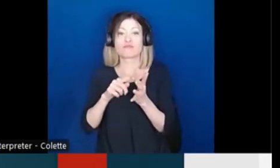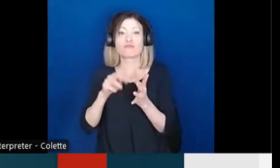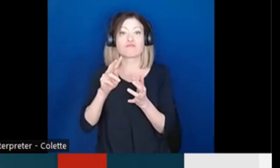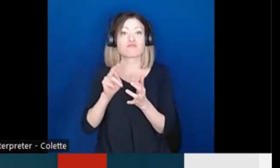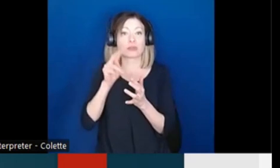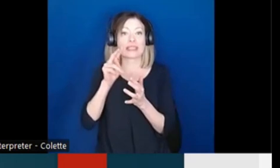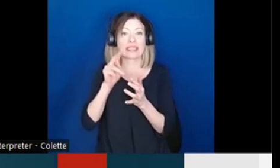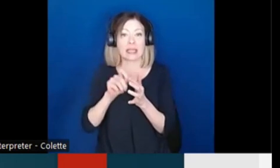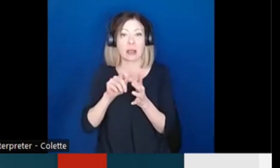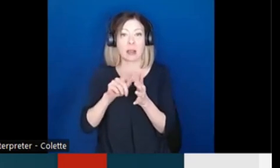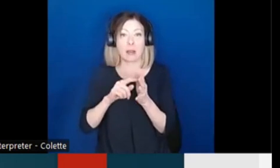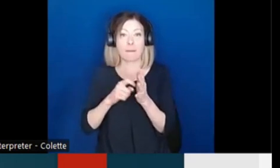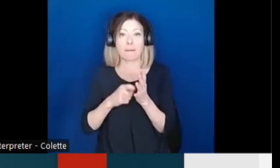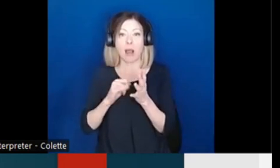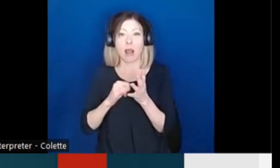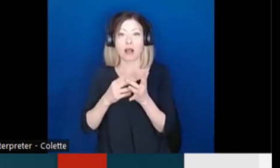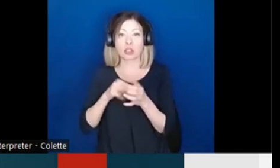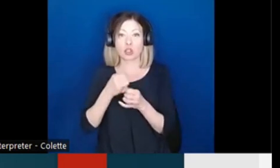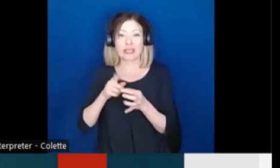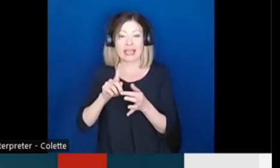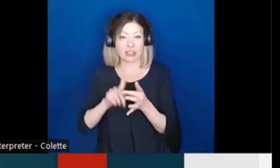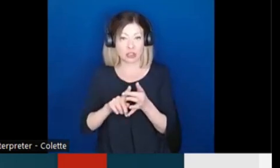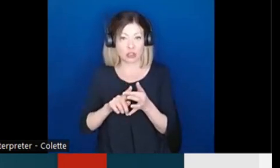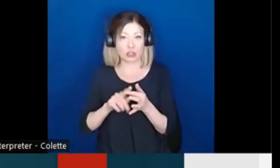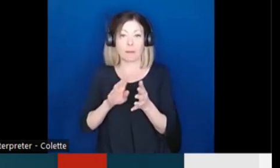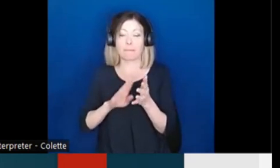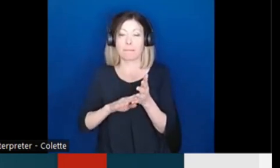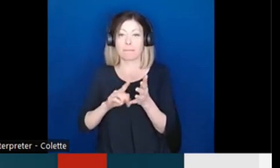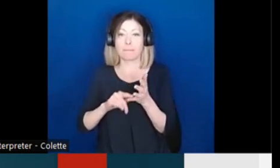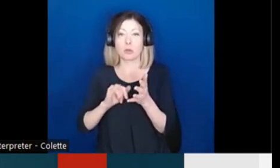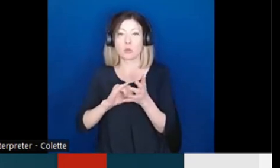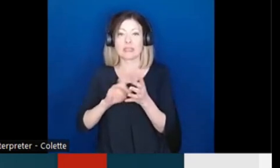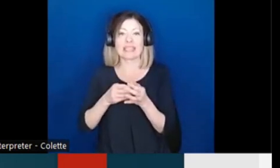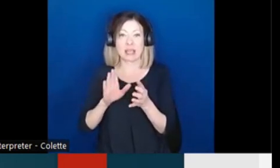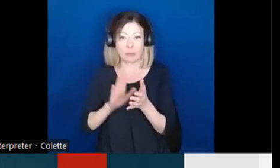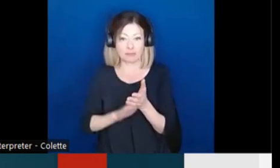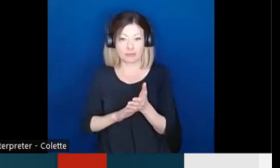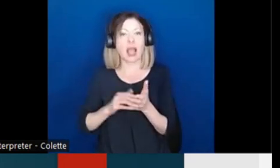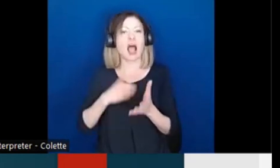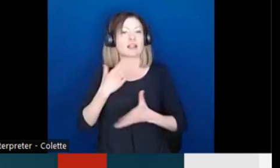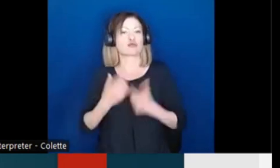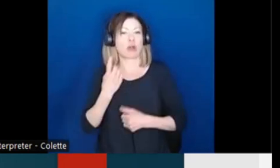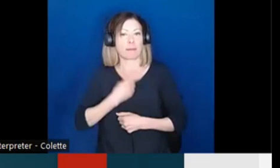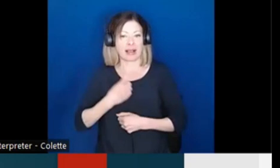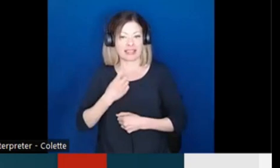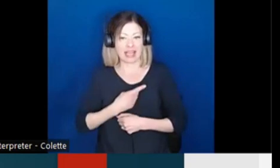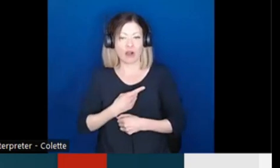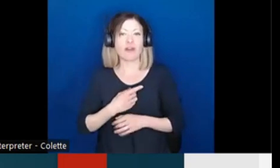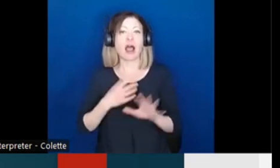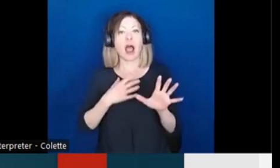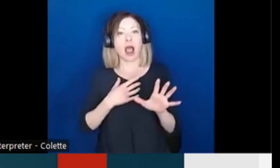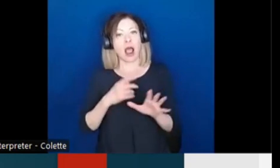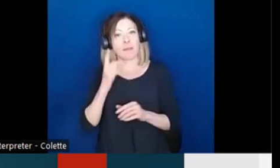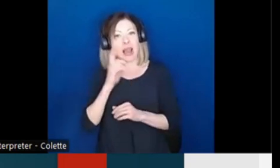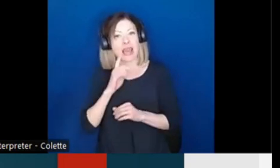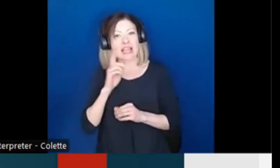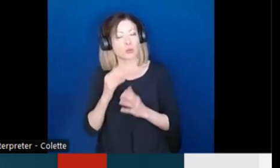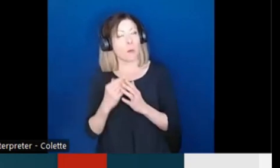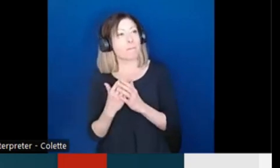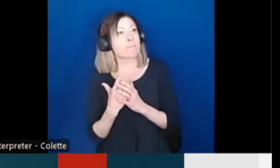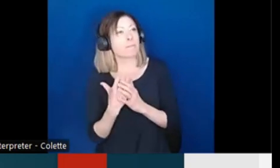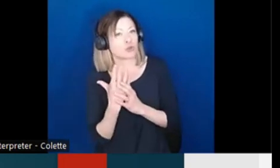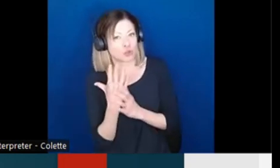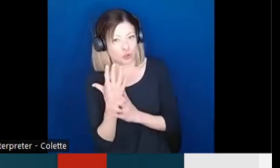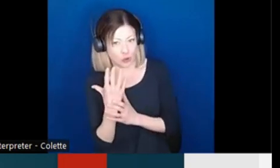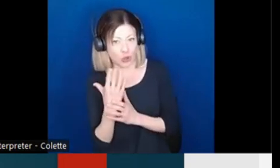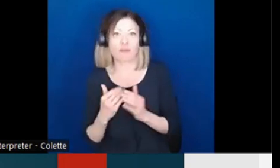myself. I'm a woman in her later years. I've got short, kind of grey, white hair. I'm wearing a